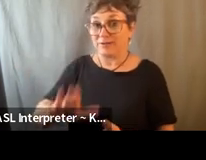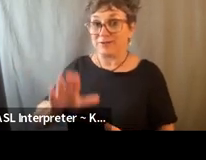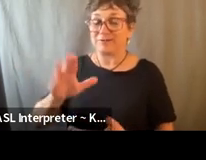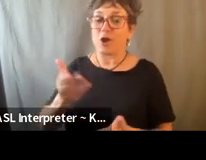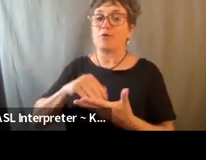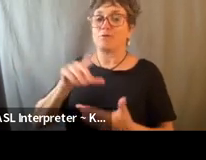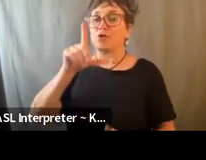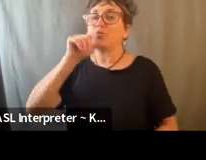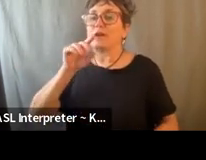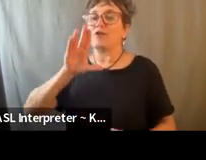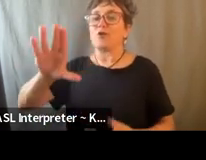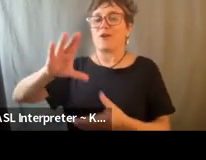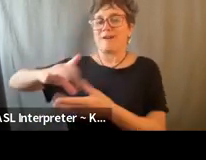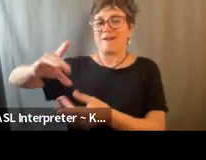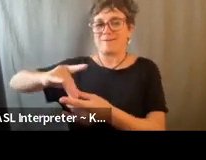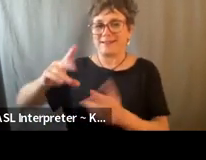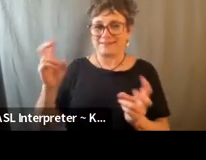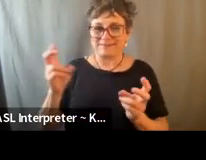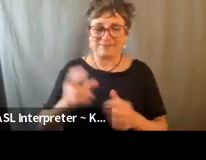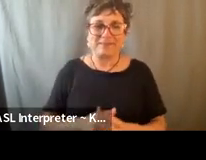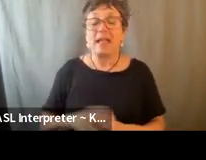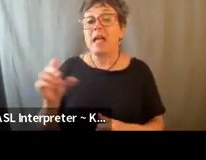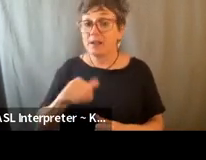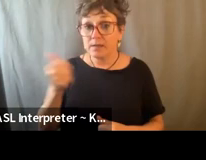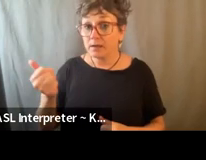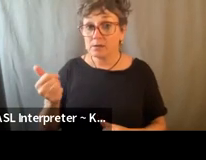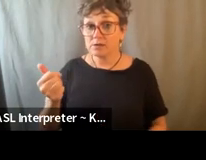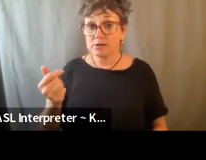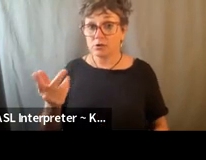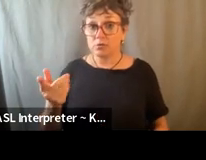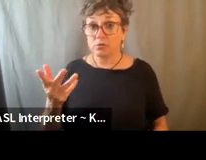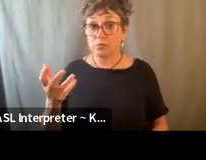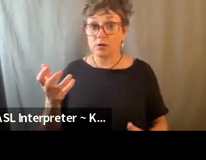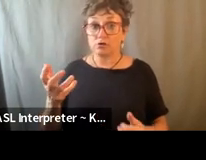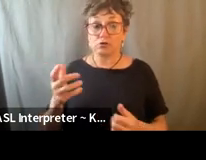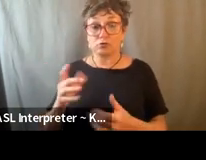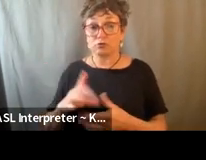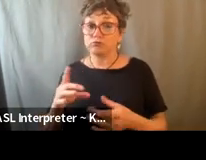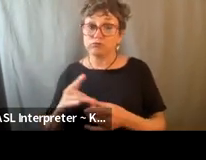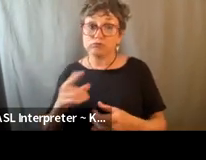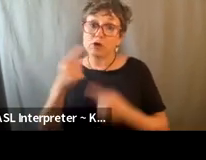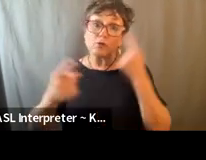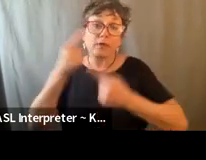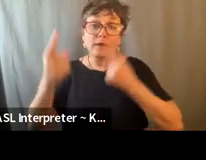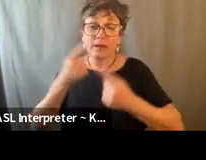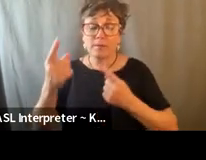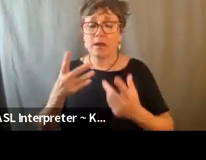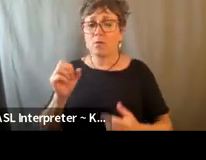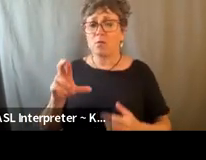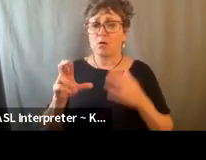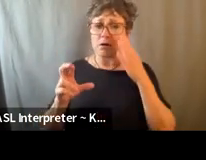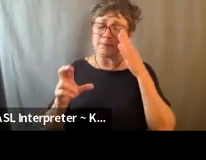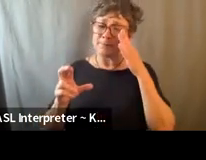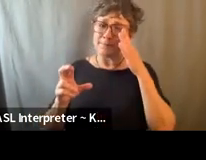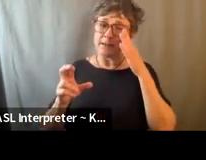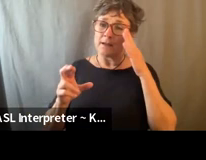Perfect. So is there anything else, you know, on your mind or anything else that you would like to, you know, kind